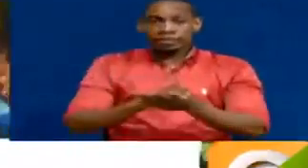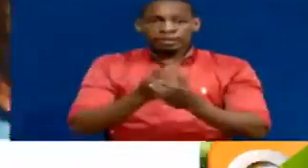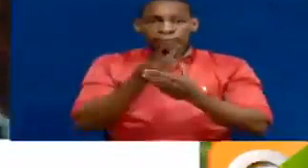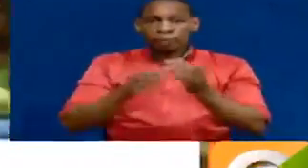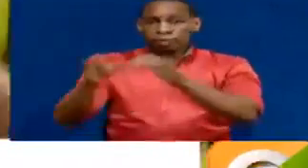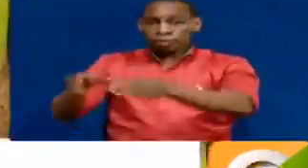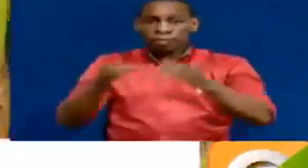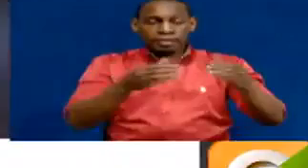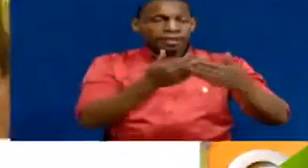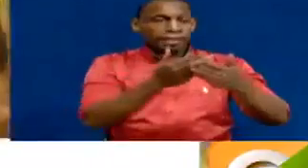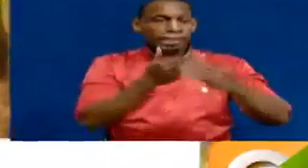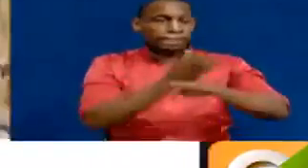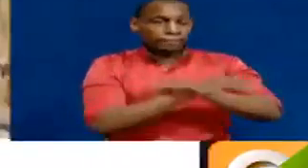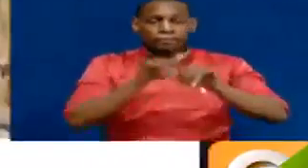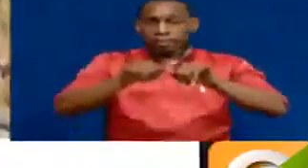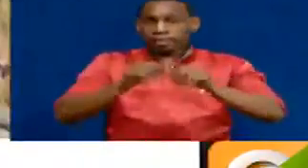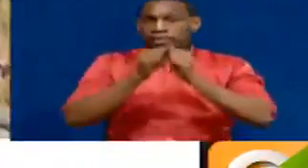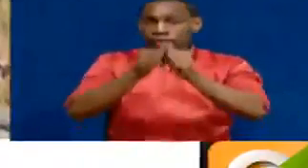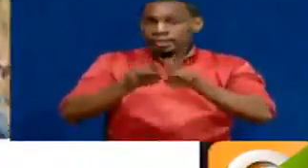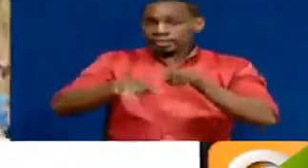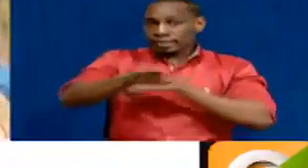from both communities used to live together here.